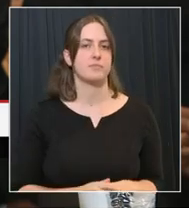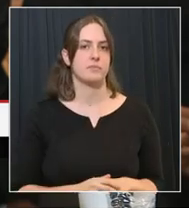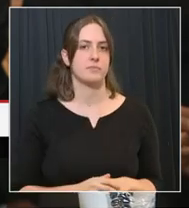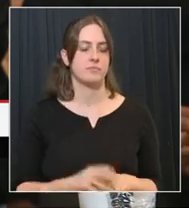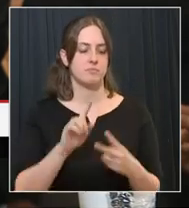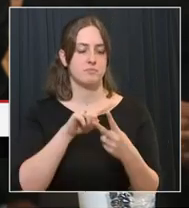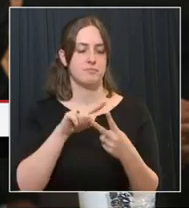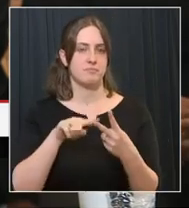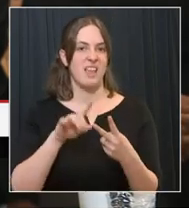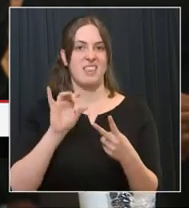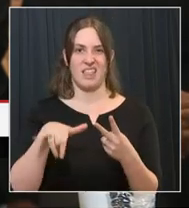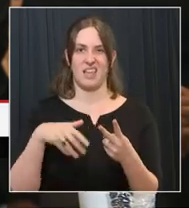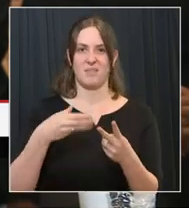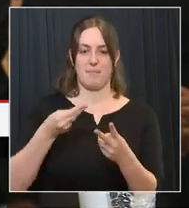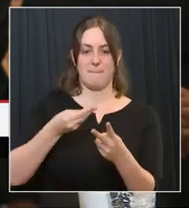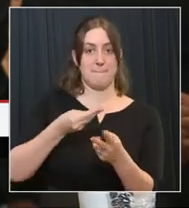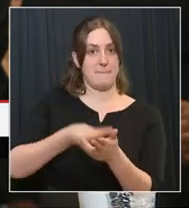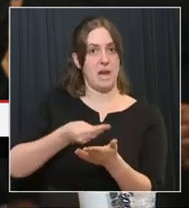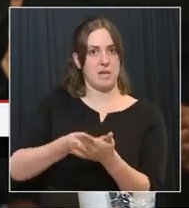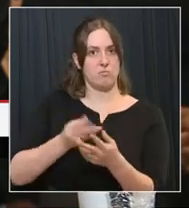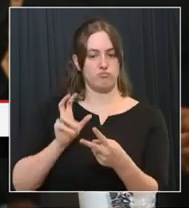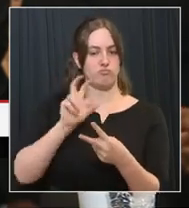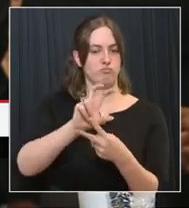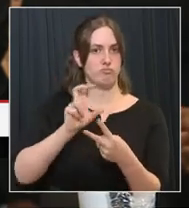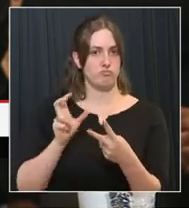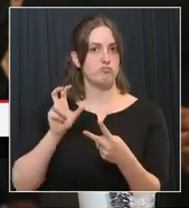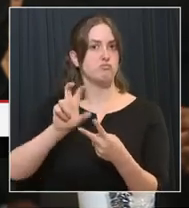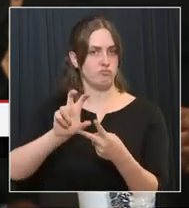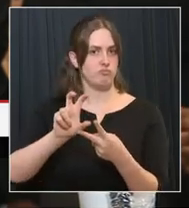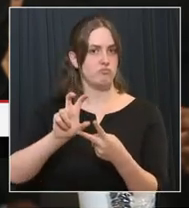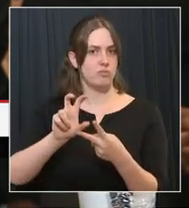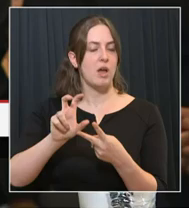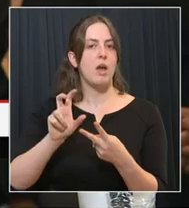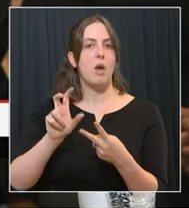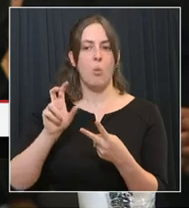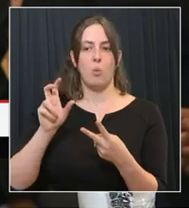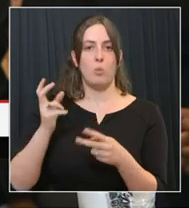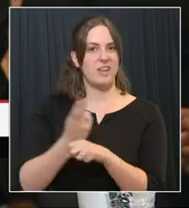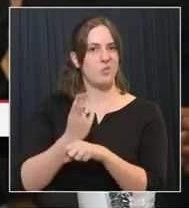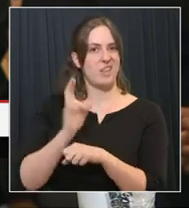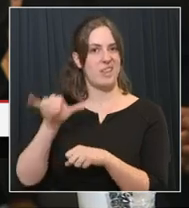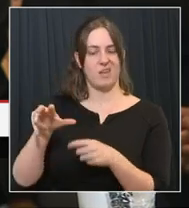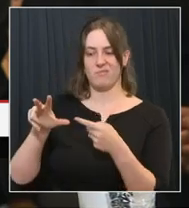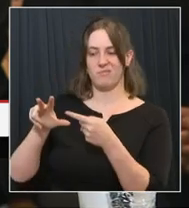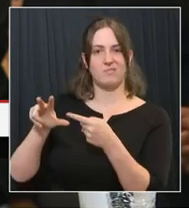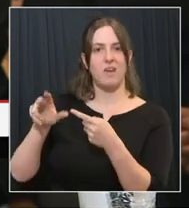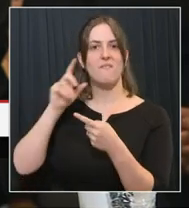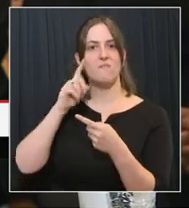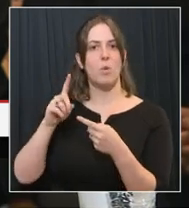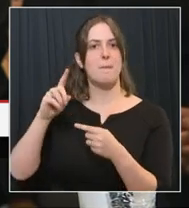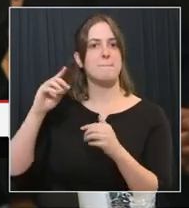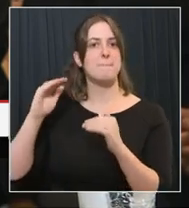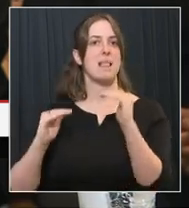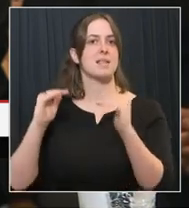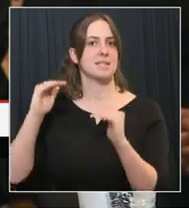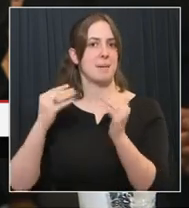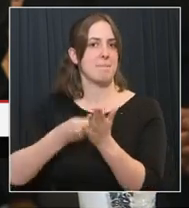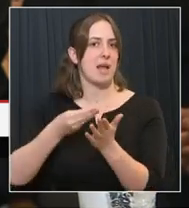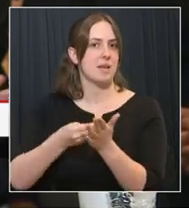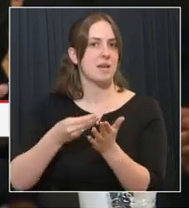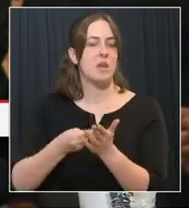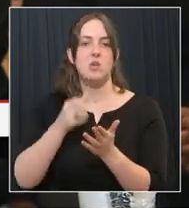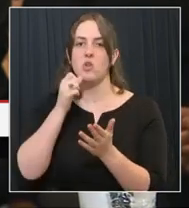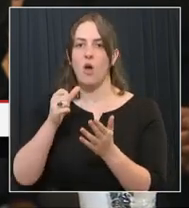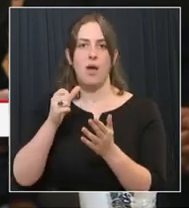That funding, which is excess funding, we've used for balancing because it was not applied to any program, as we did